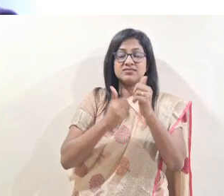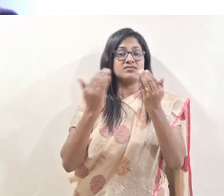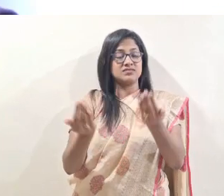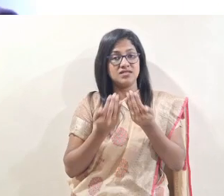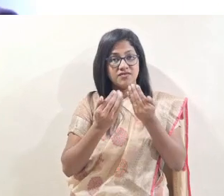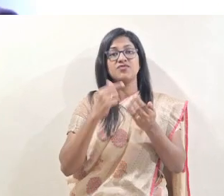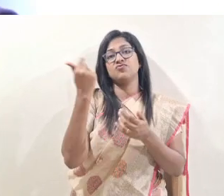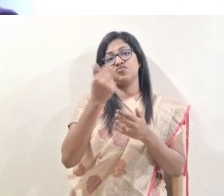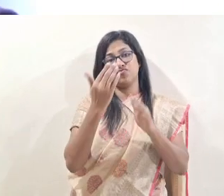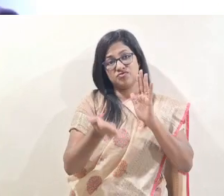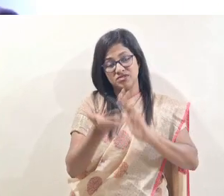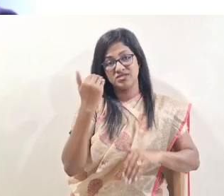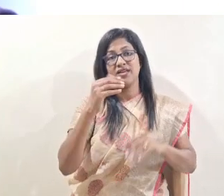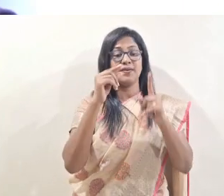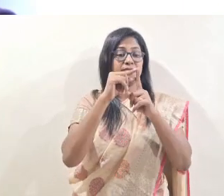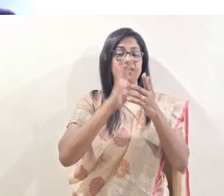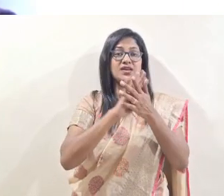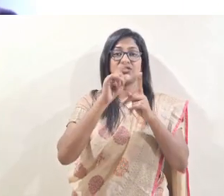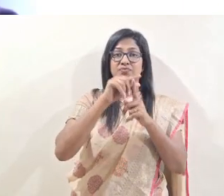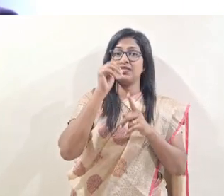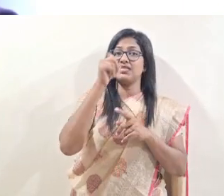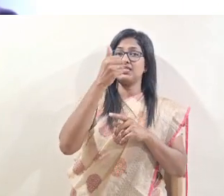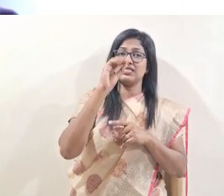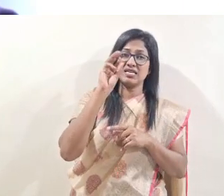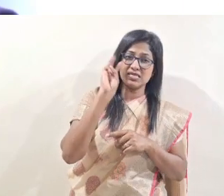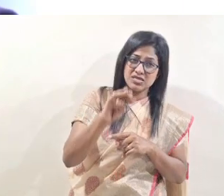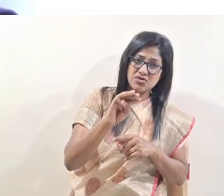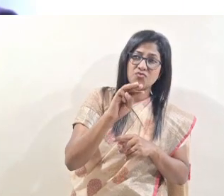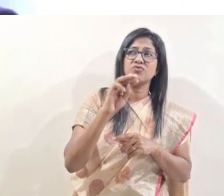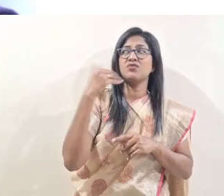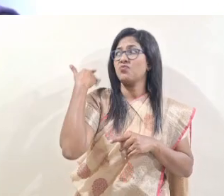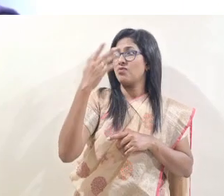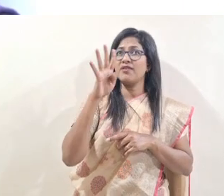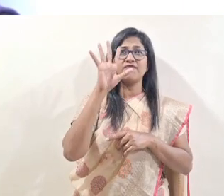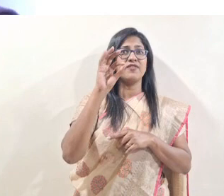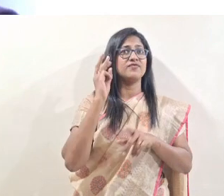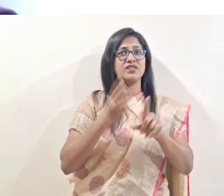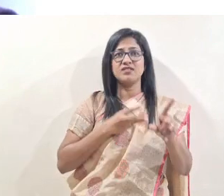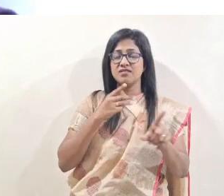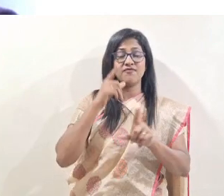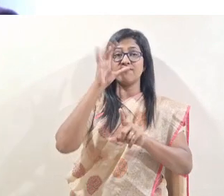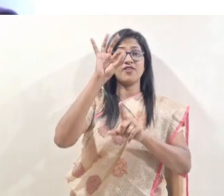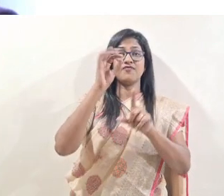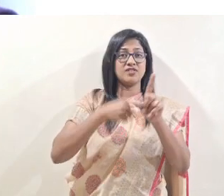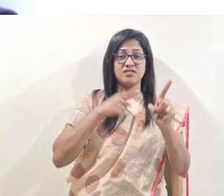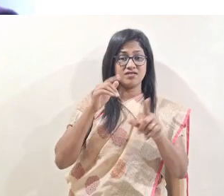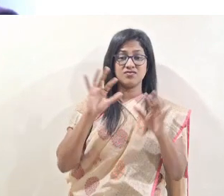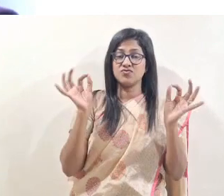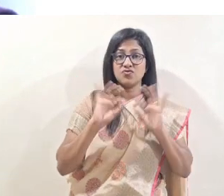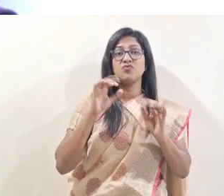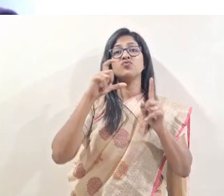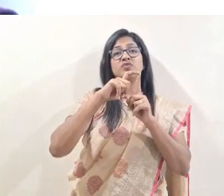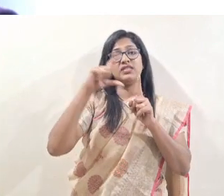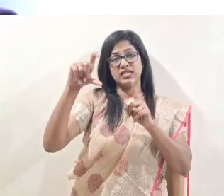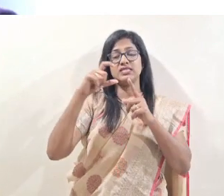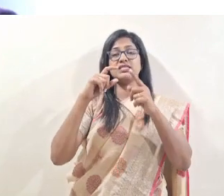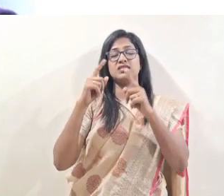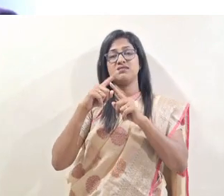a PHP DT beyond 60,000 even in the foreseeable 50 years should ideally be run on DC